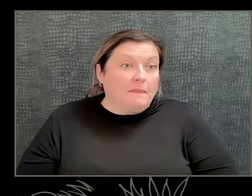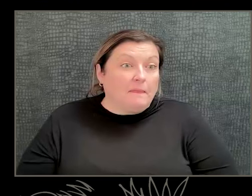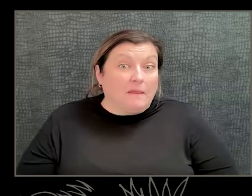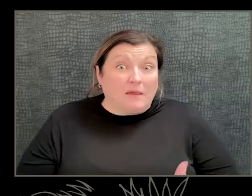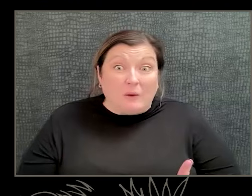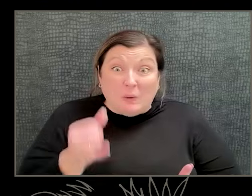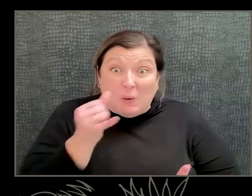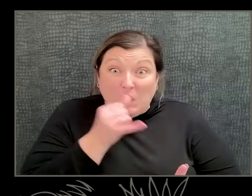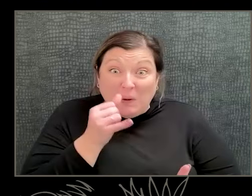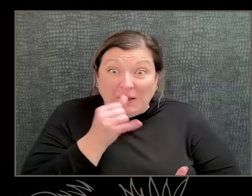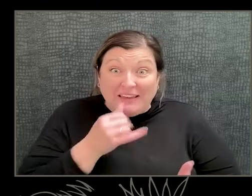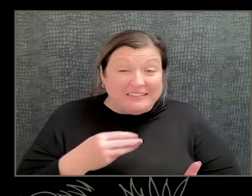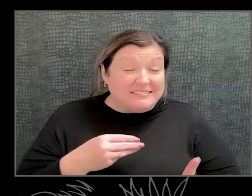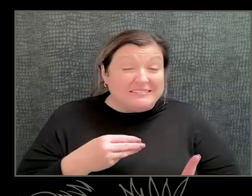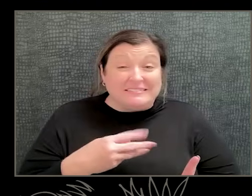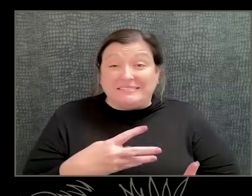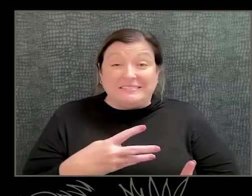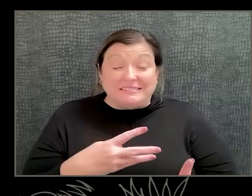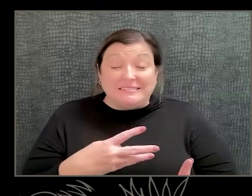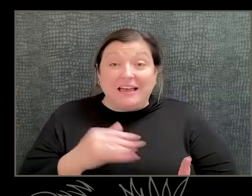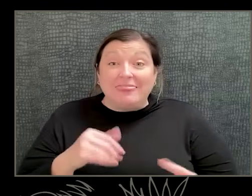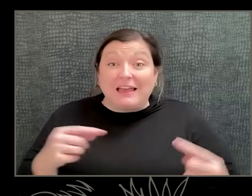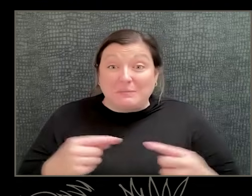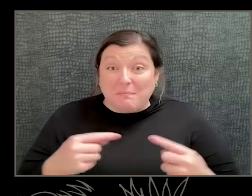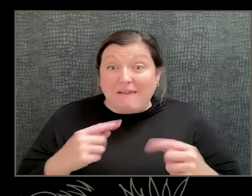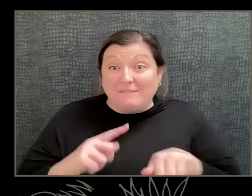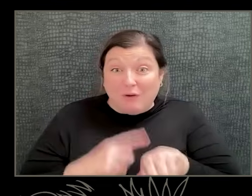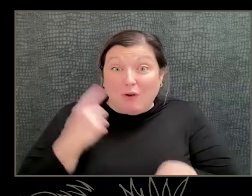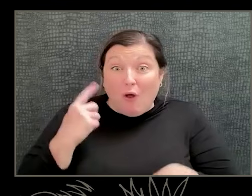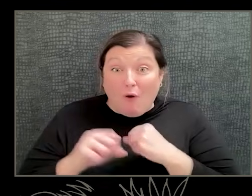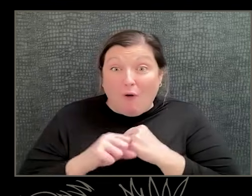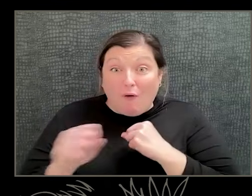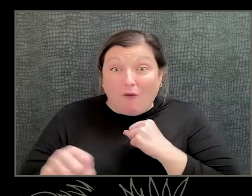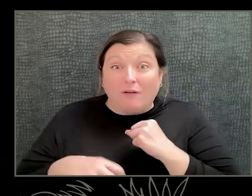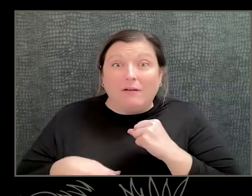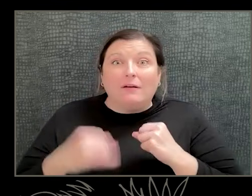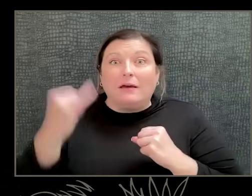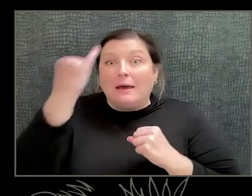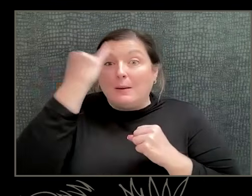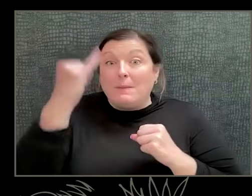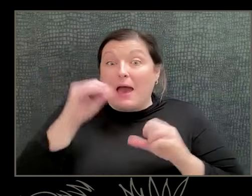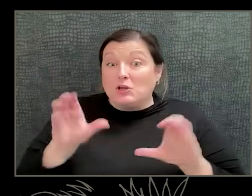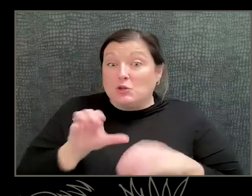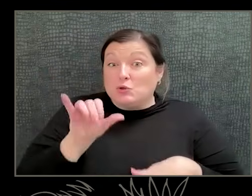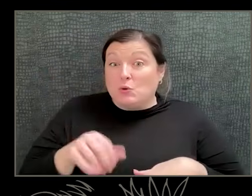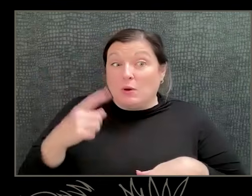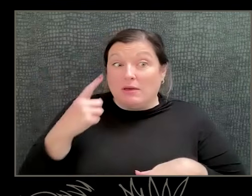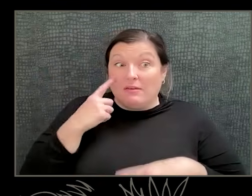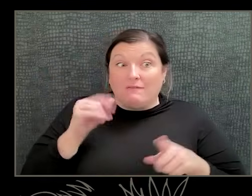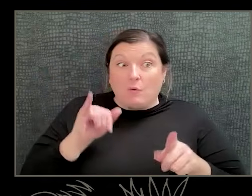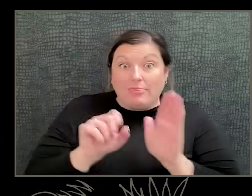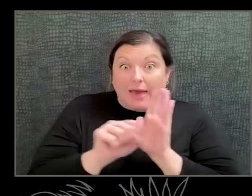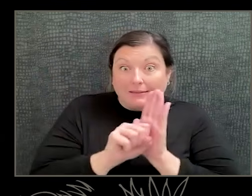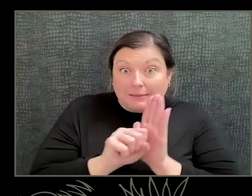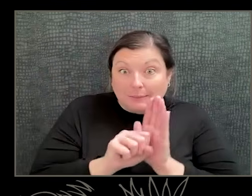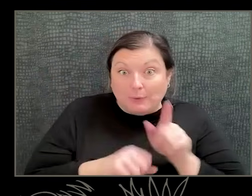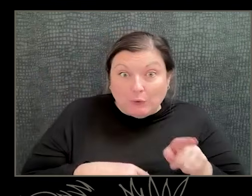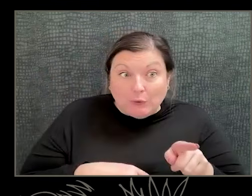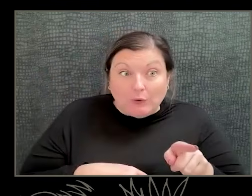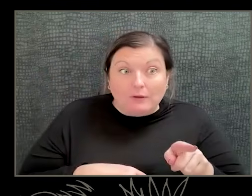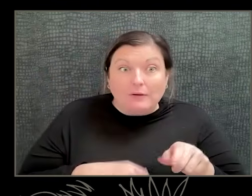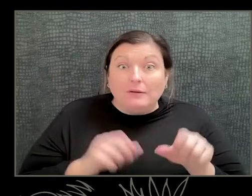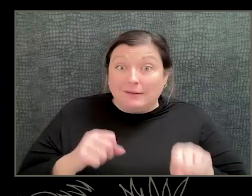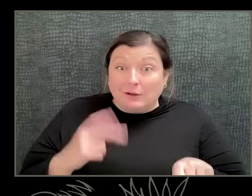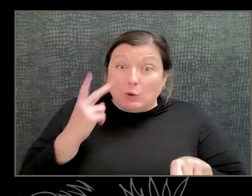Oh, yeah. That is painful. And now imagine trying to do that for that symbol. And you